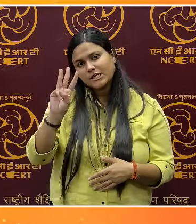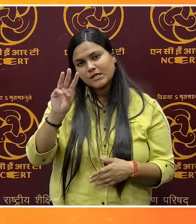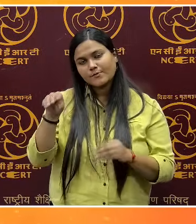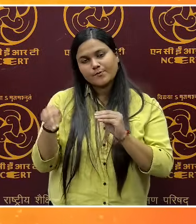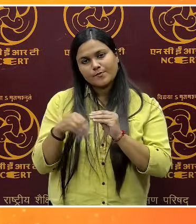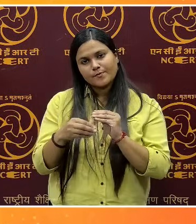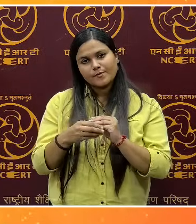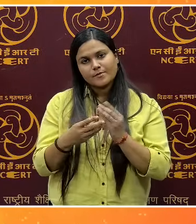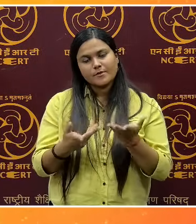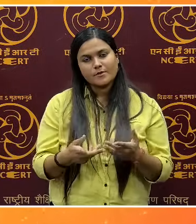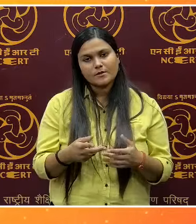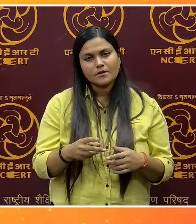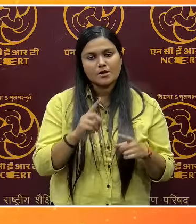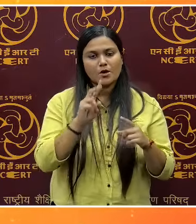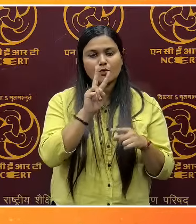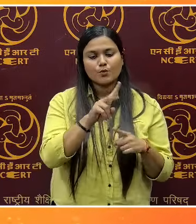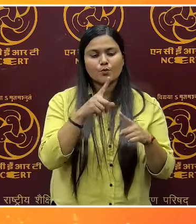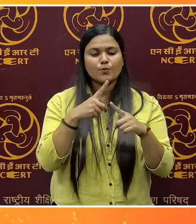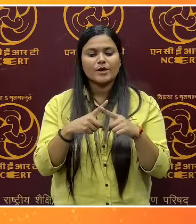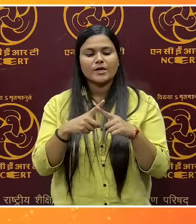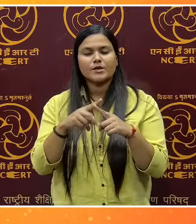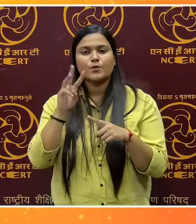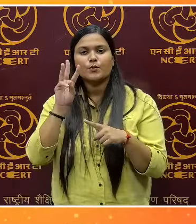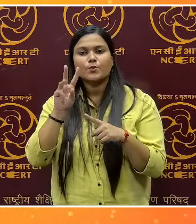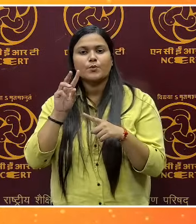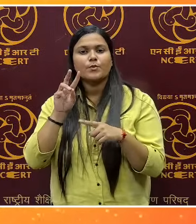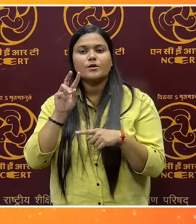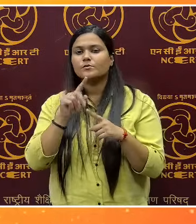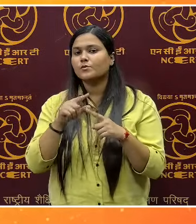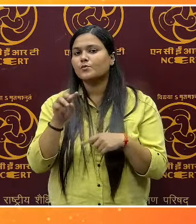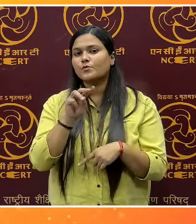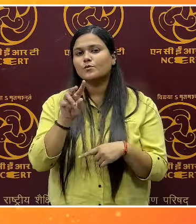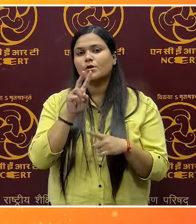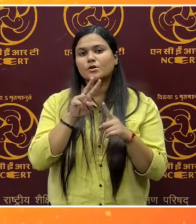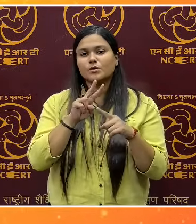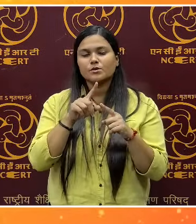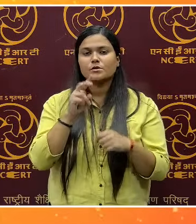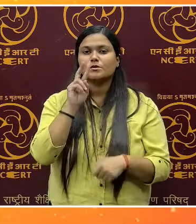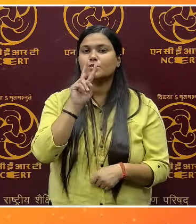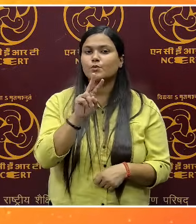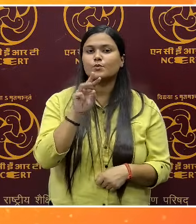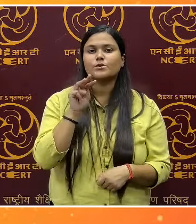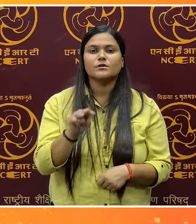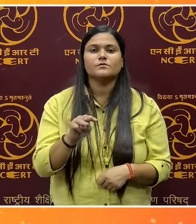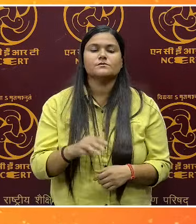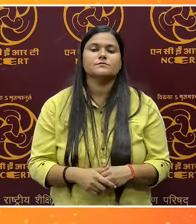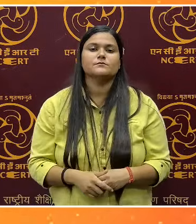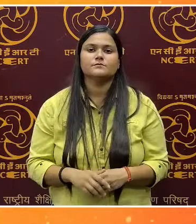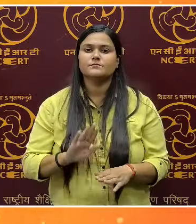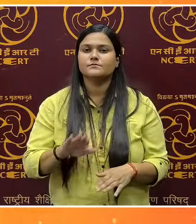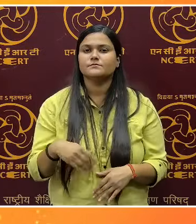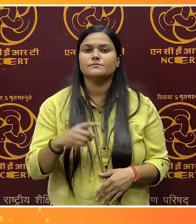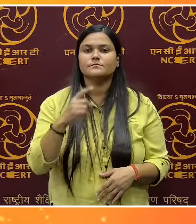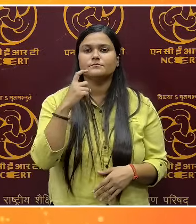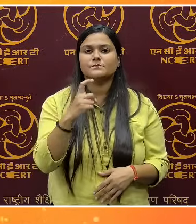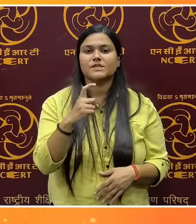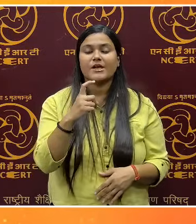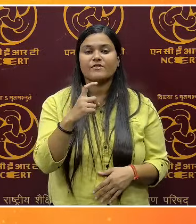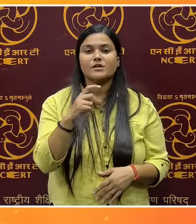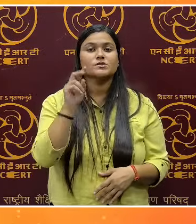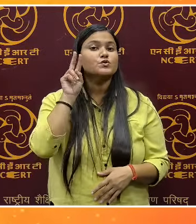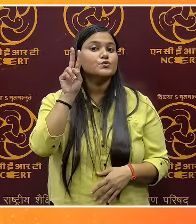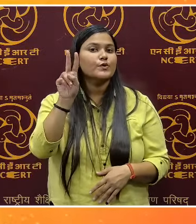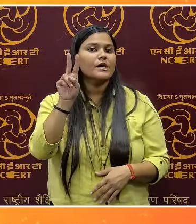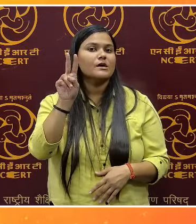will be 2000. 2000. Is it okay? Then you have 7 square. Yes.